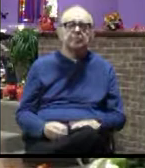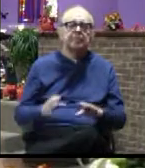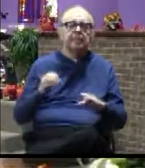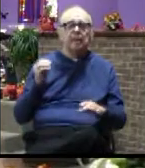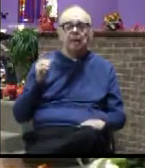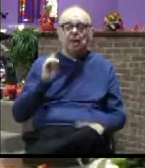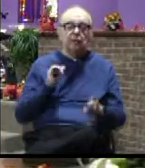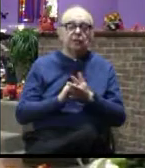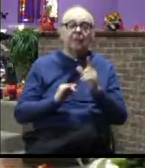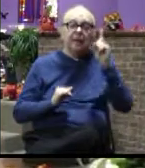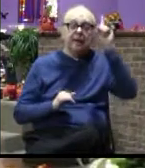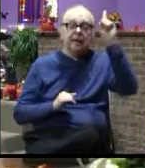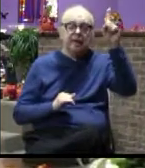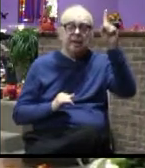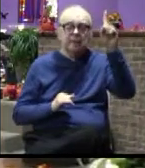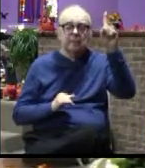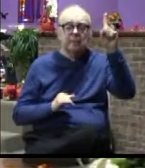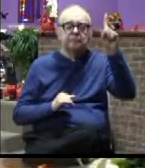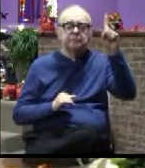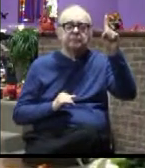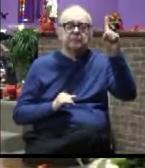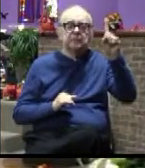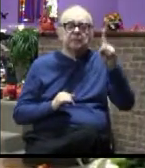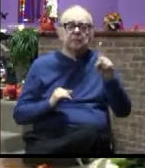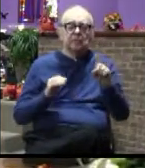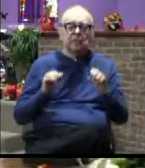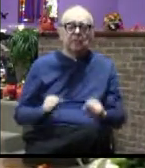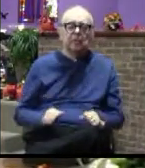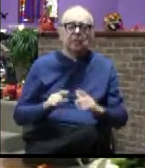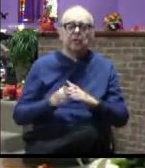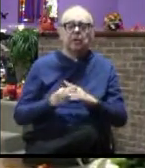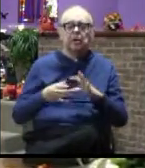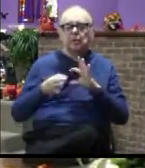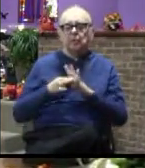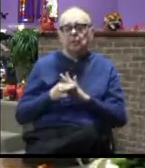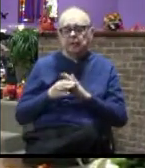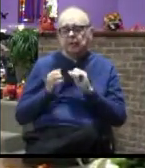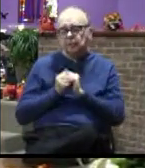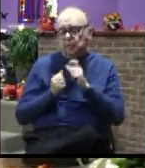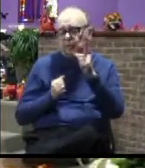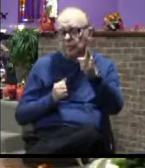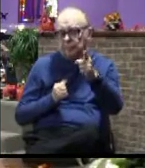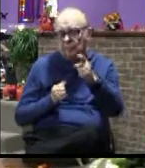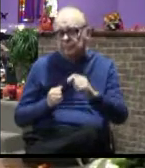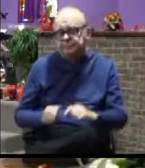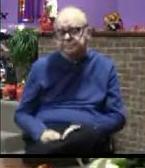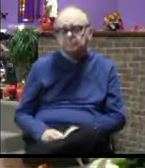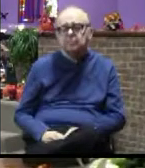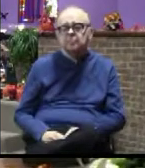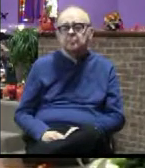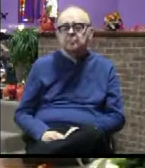So that he can start a relationship with you.